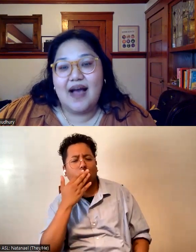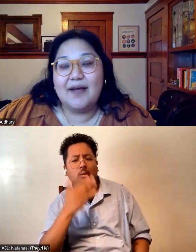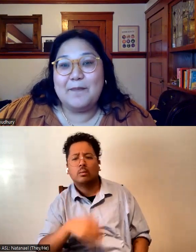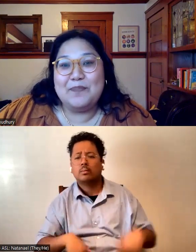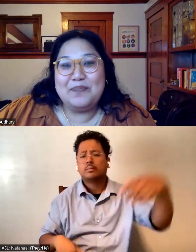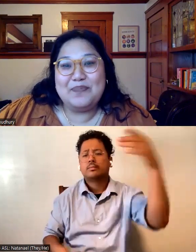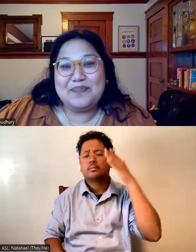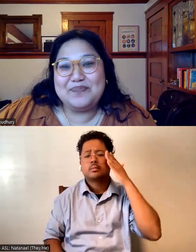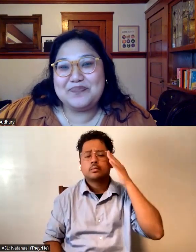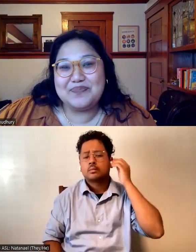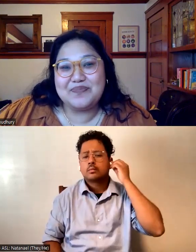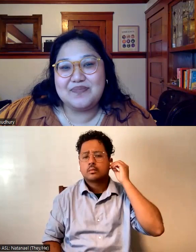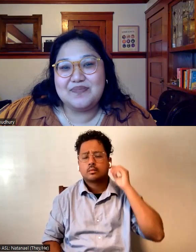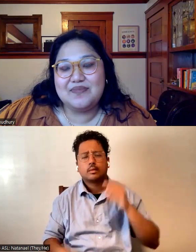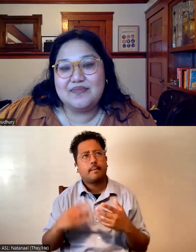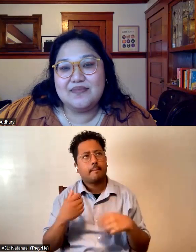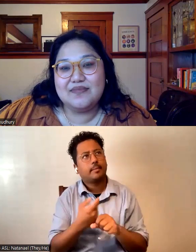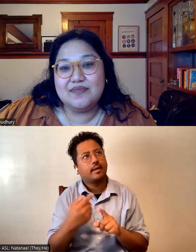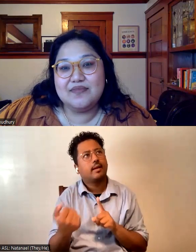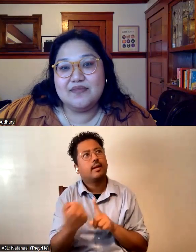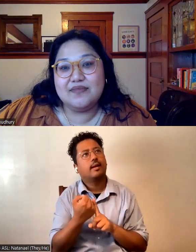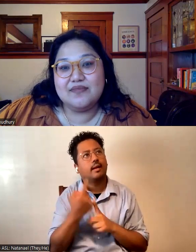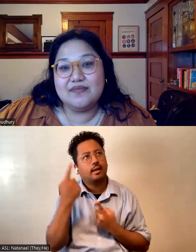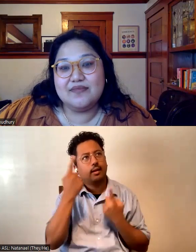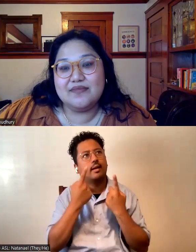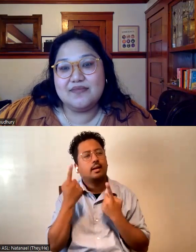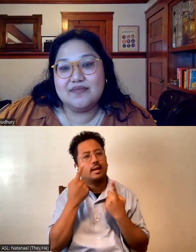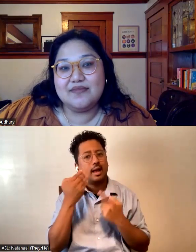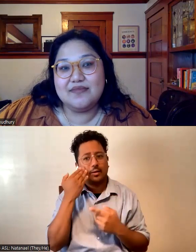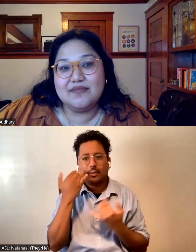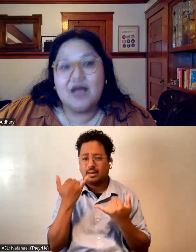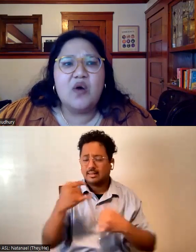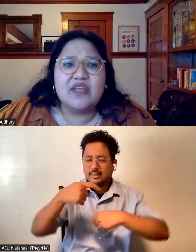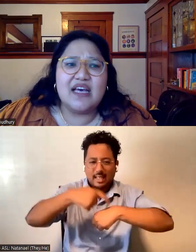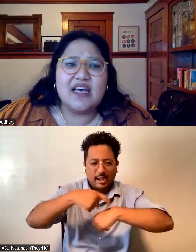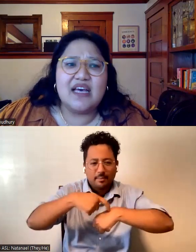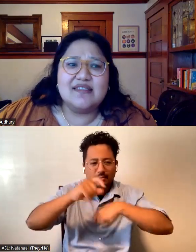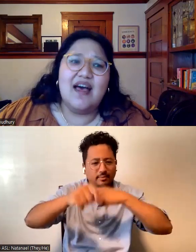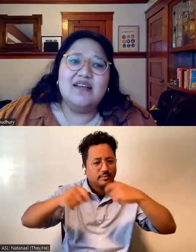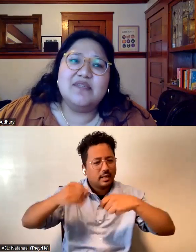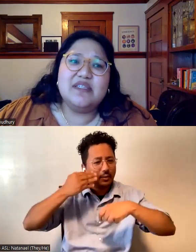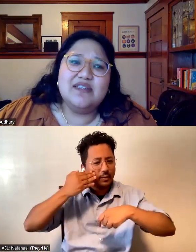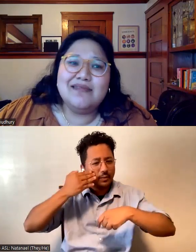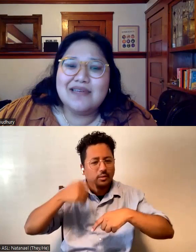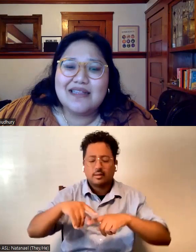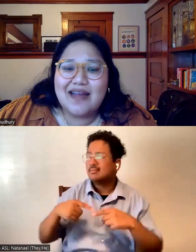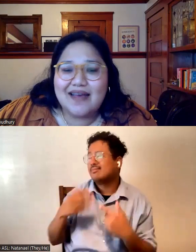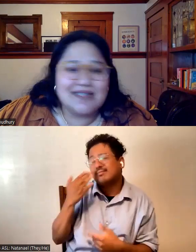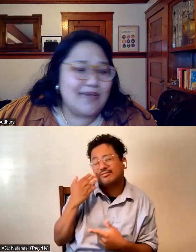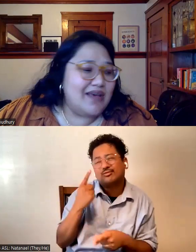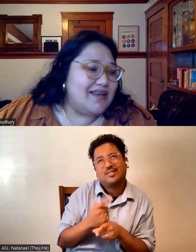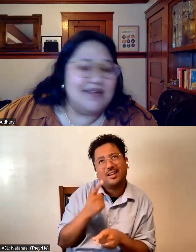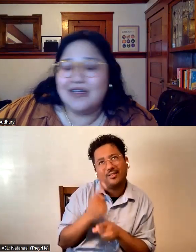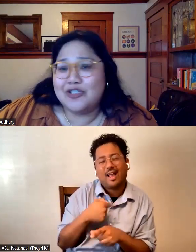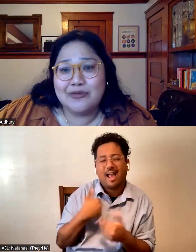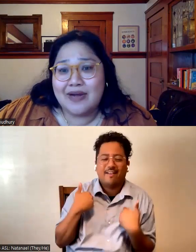Which leads me to wonder, and I know we should be conscious of time, right, Tigress? Oh, yes. Right, sometimes, I got that